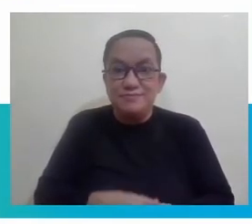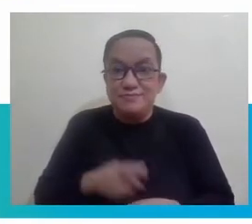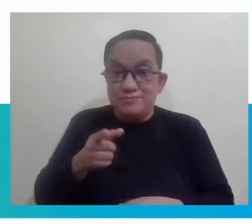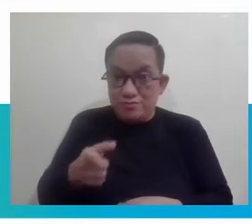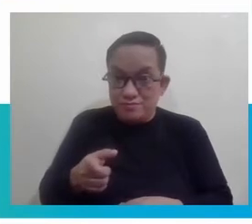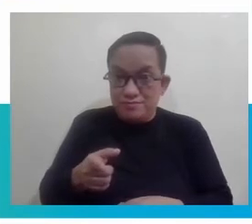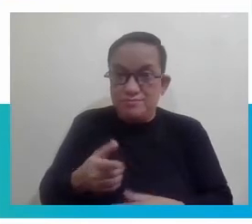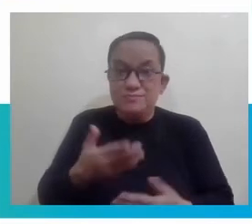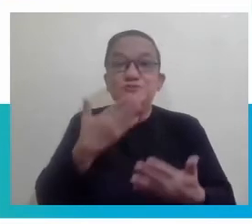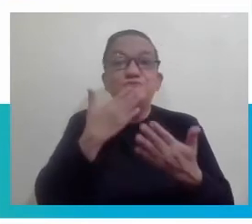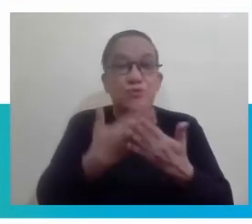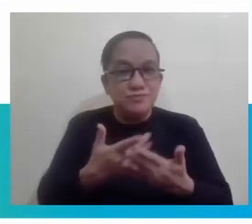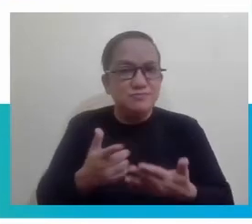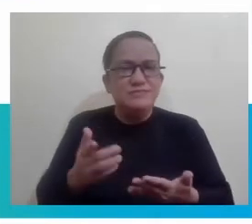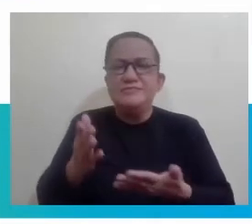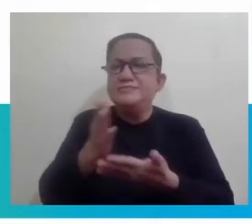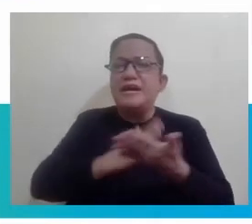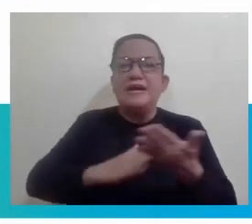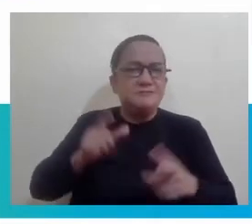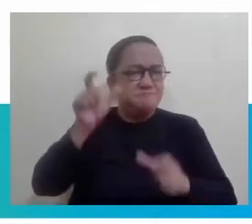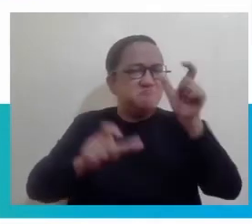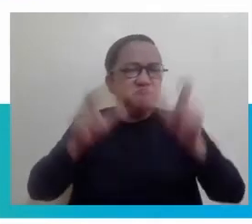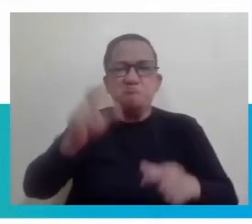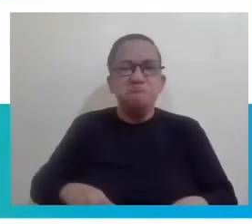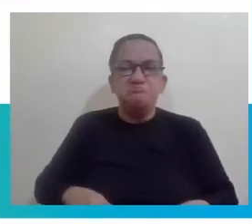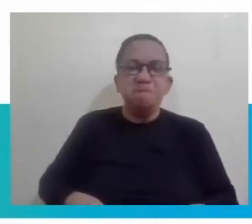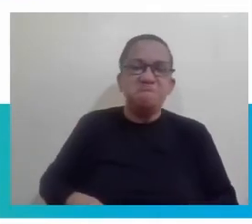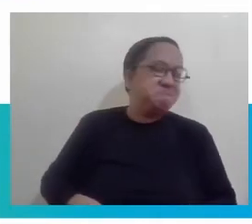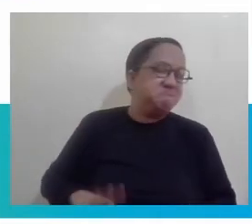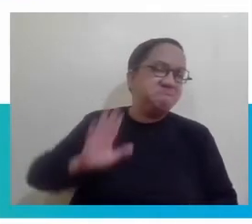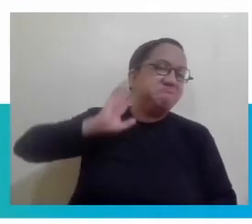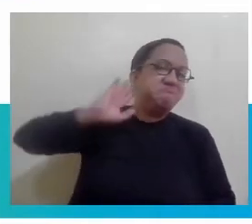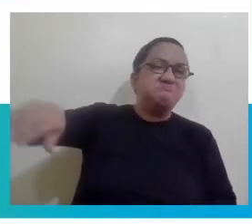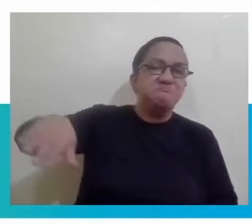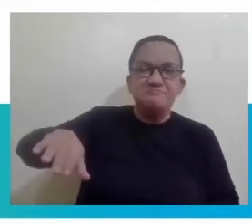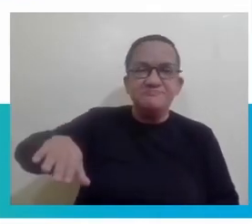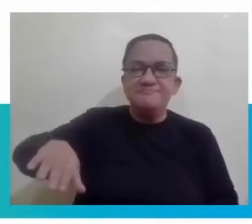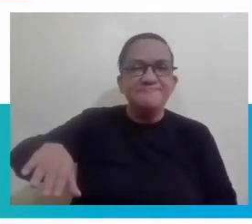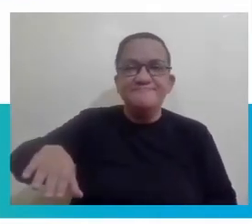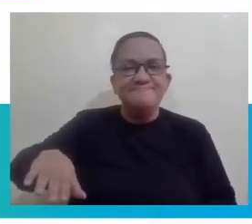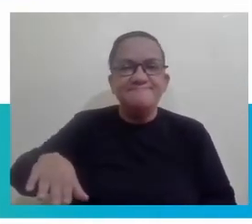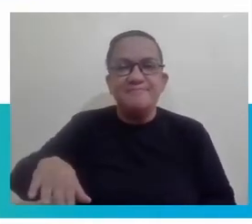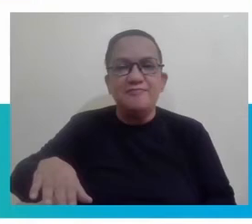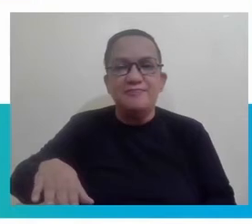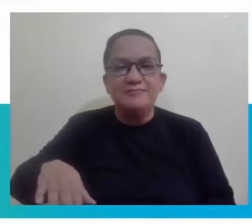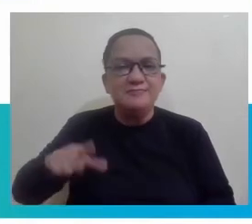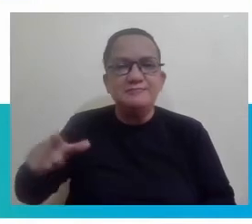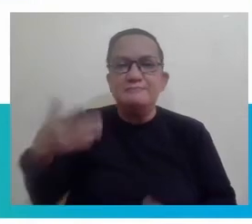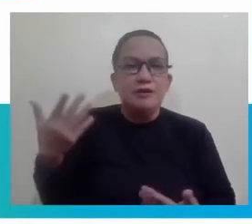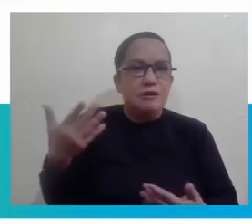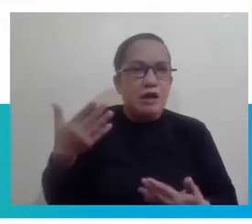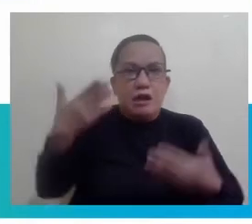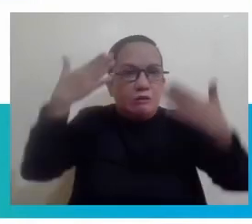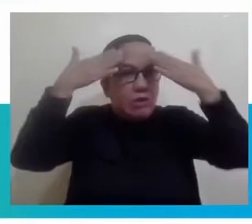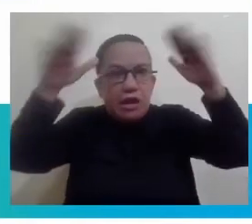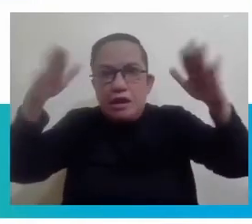we understand that in the community, they need to know more about what is compliance is and what is enforcement. And they